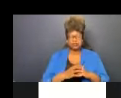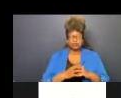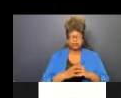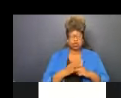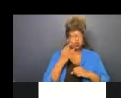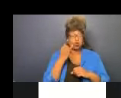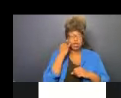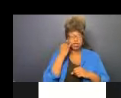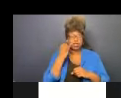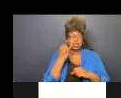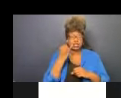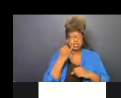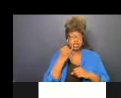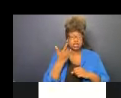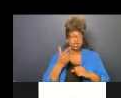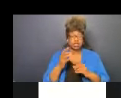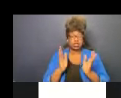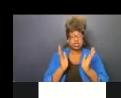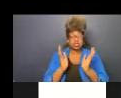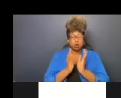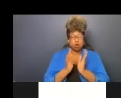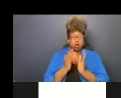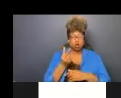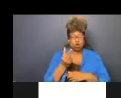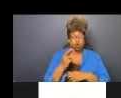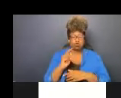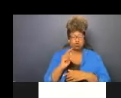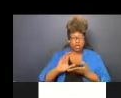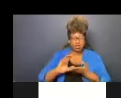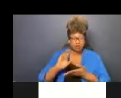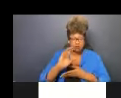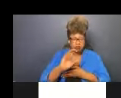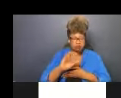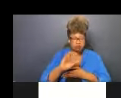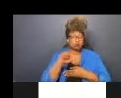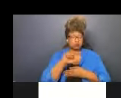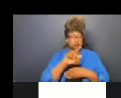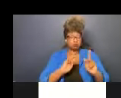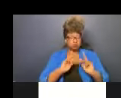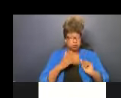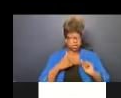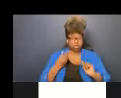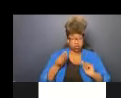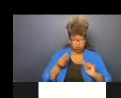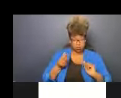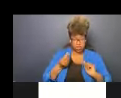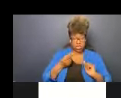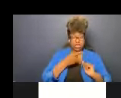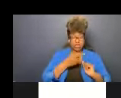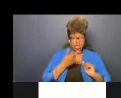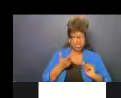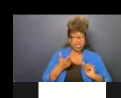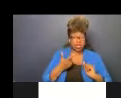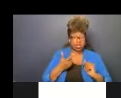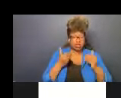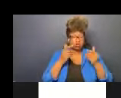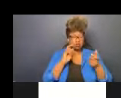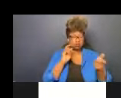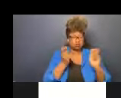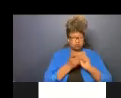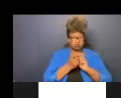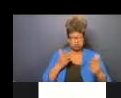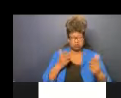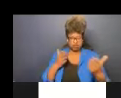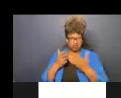grants to assist private property owners to retrofit their properties. We just had the zoning officer